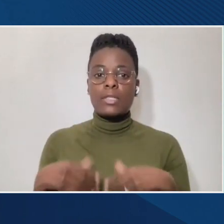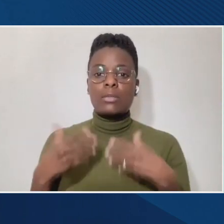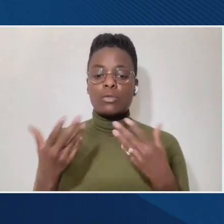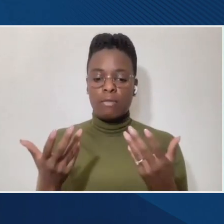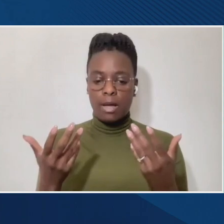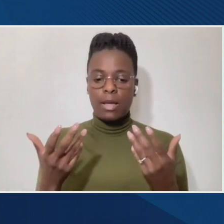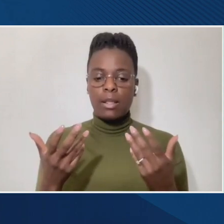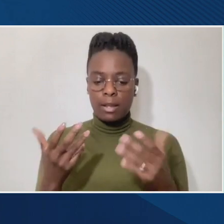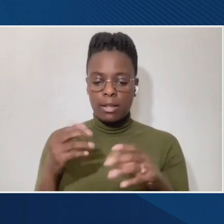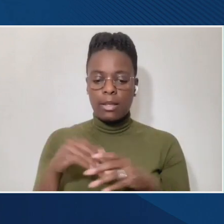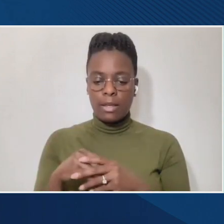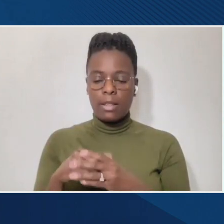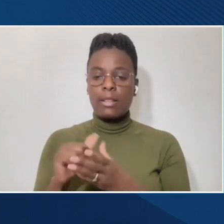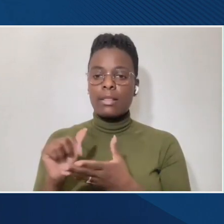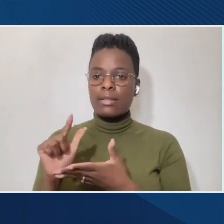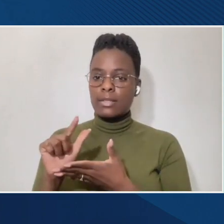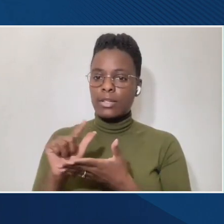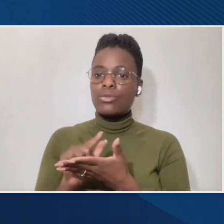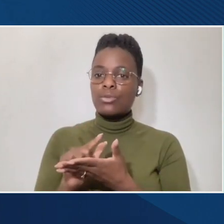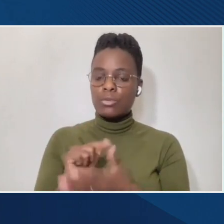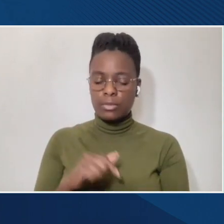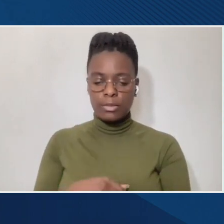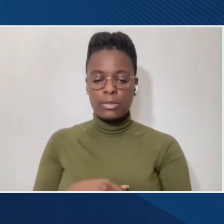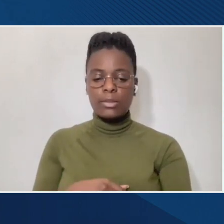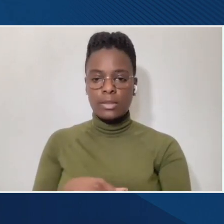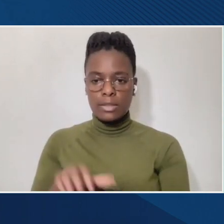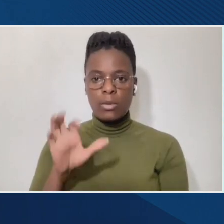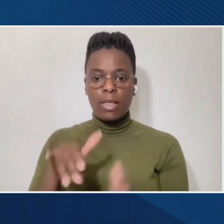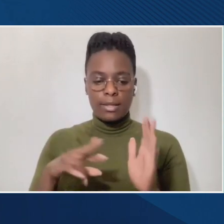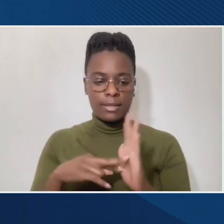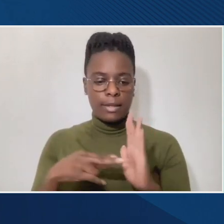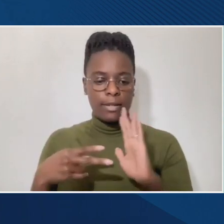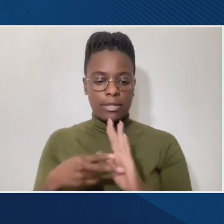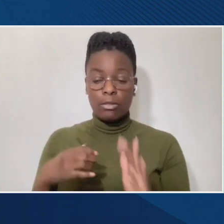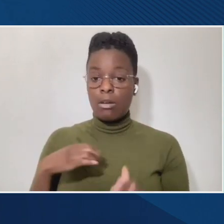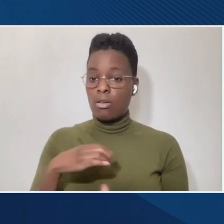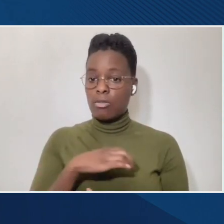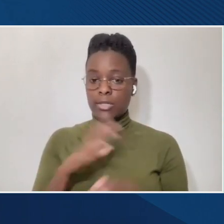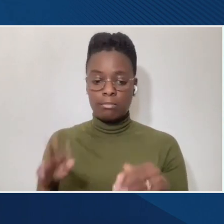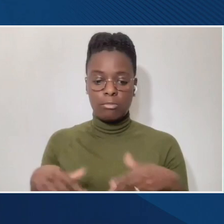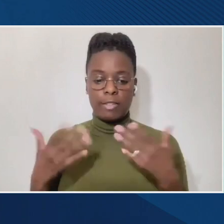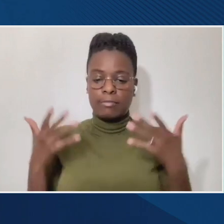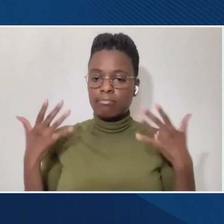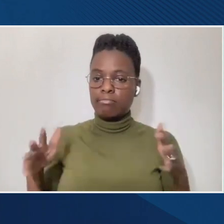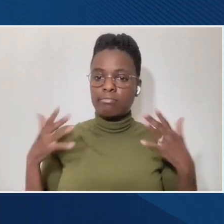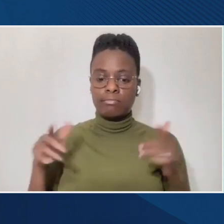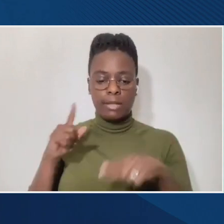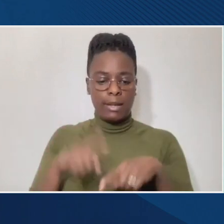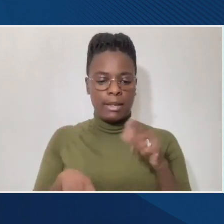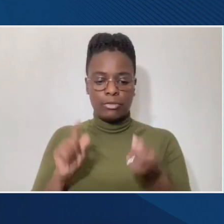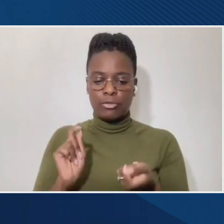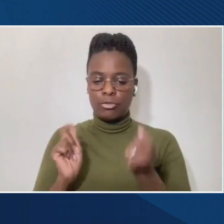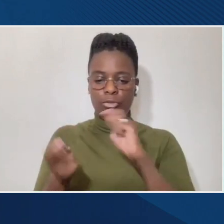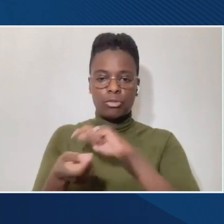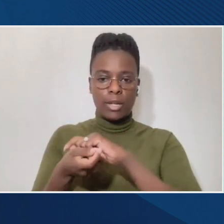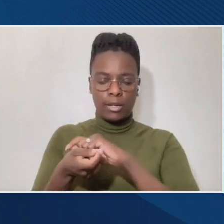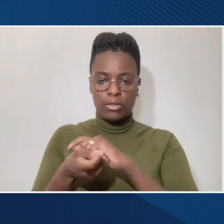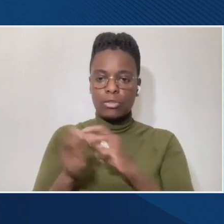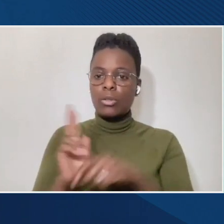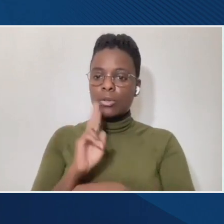Great, thank you. So we appreciate you flagging some of these proposed changes for our attention. We did want